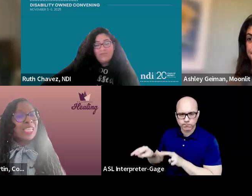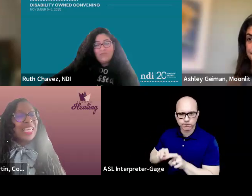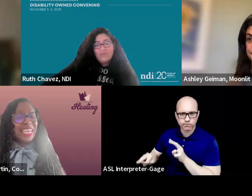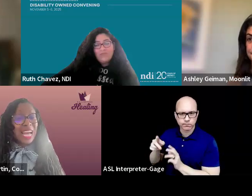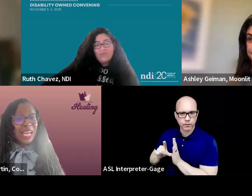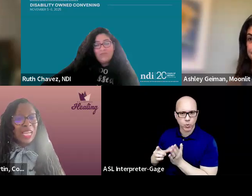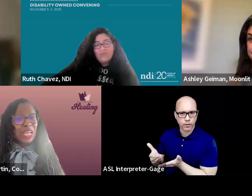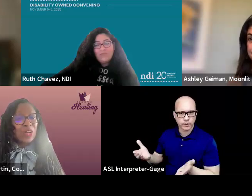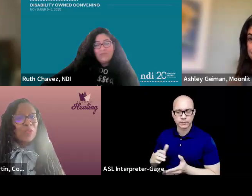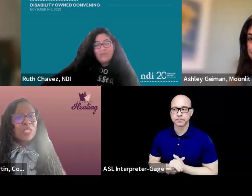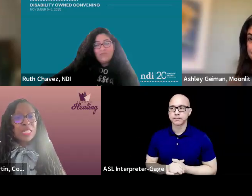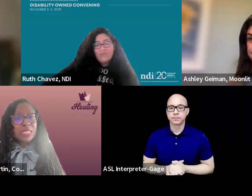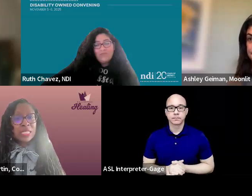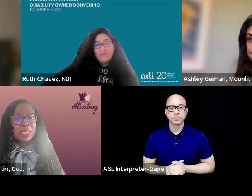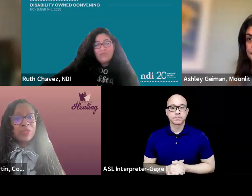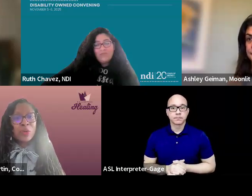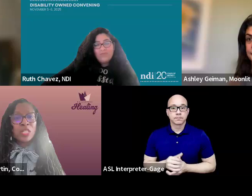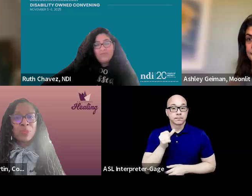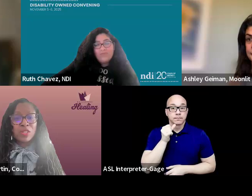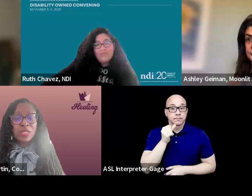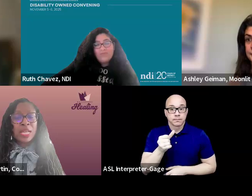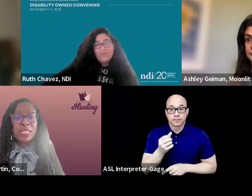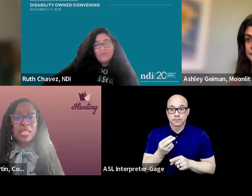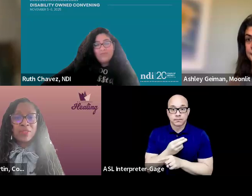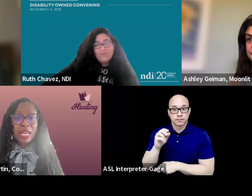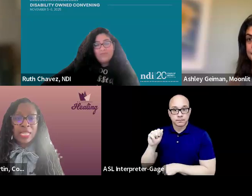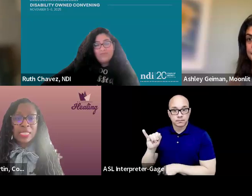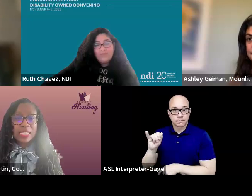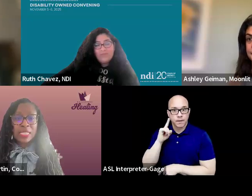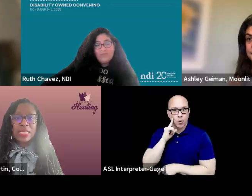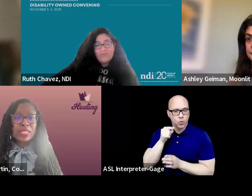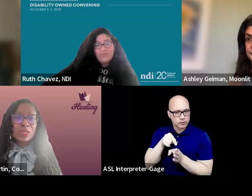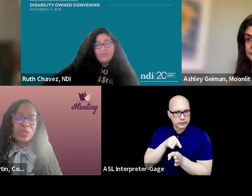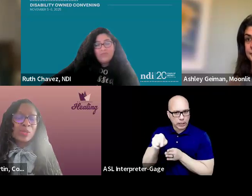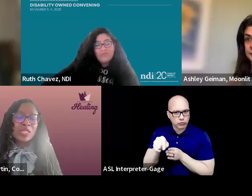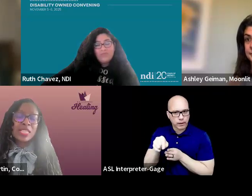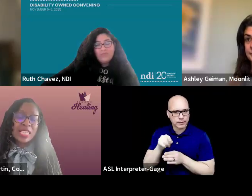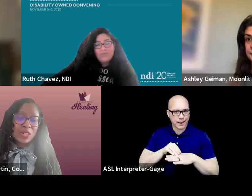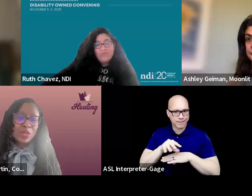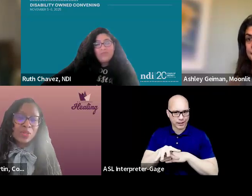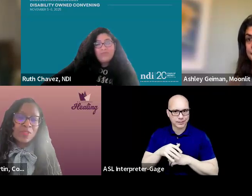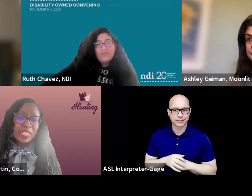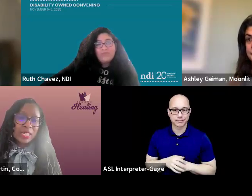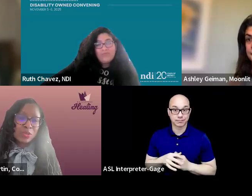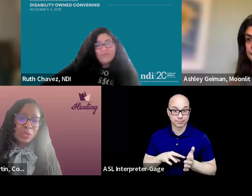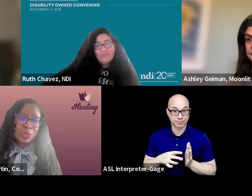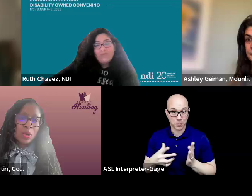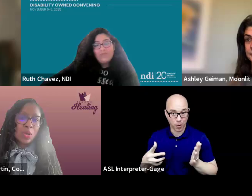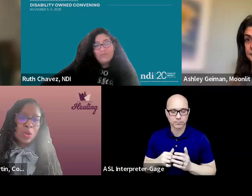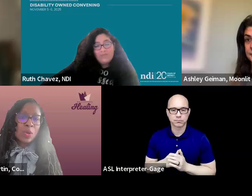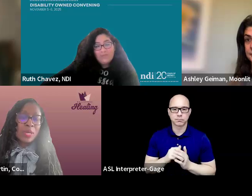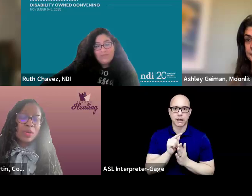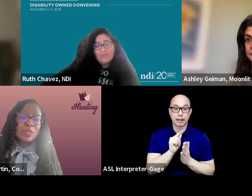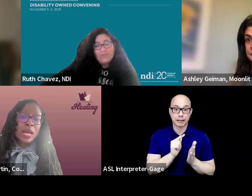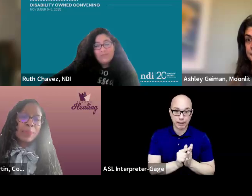Avoid using AI for sensitive or specialized advice. This includes legal,